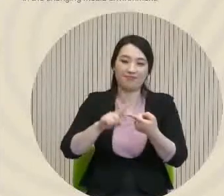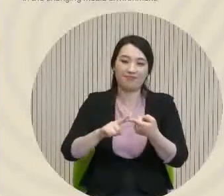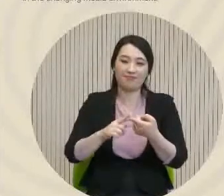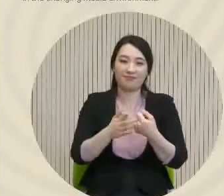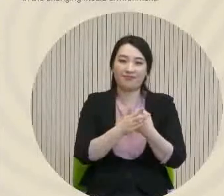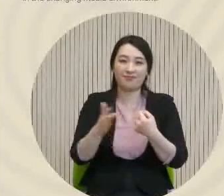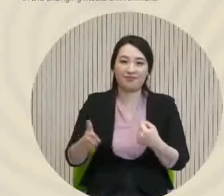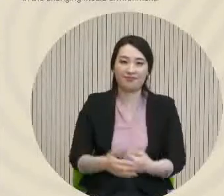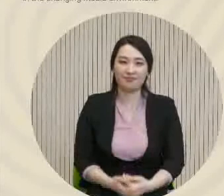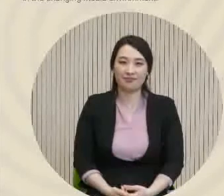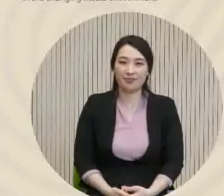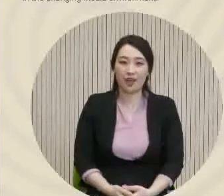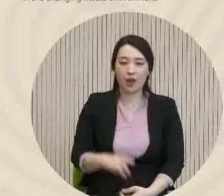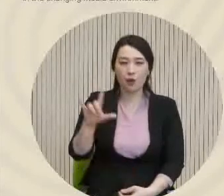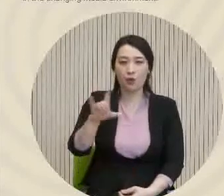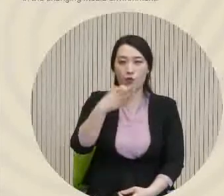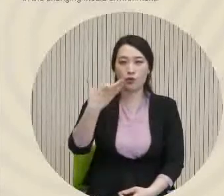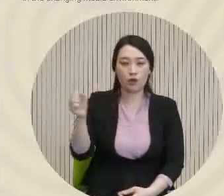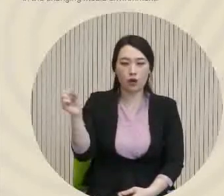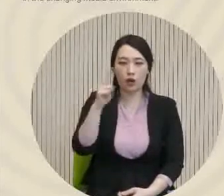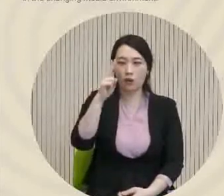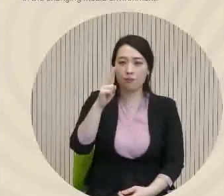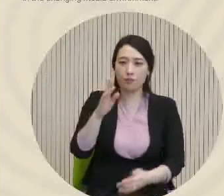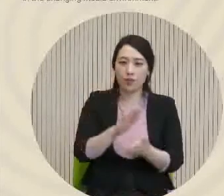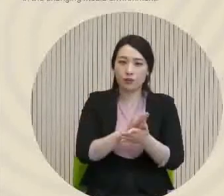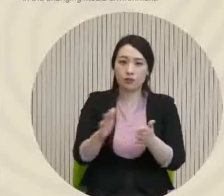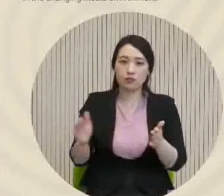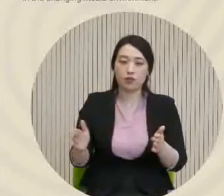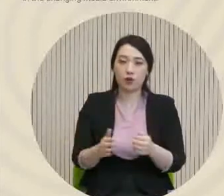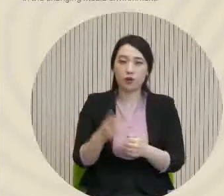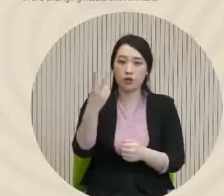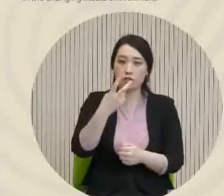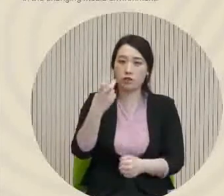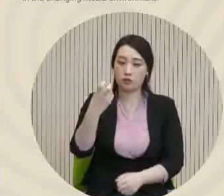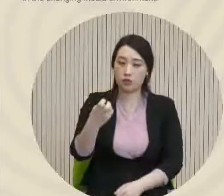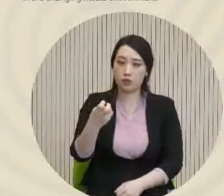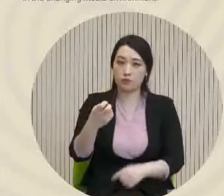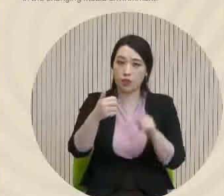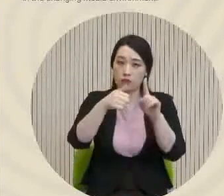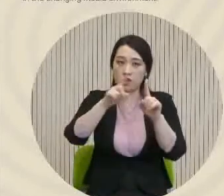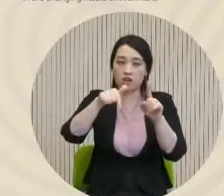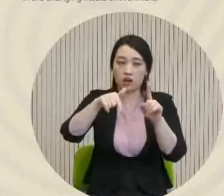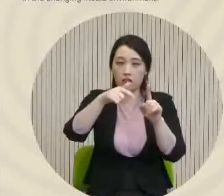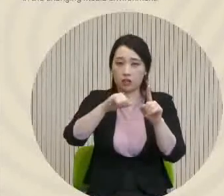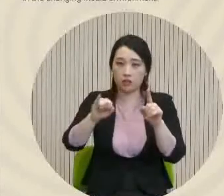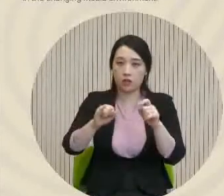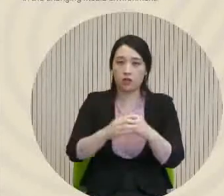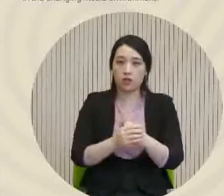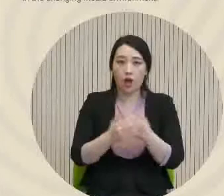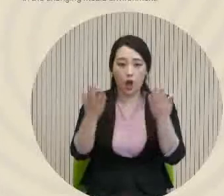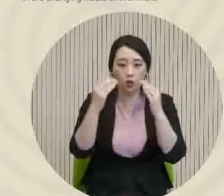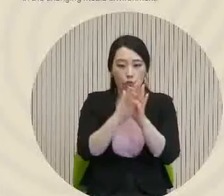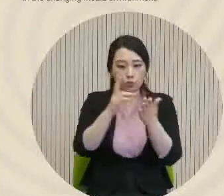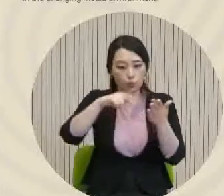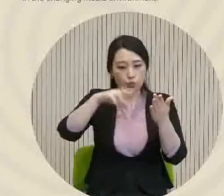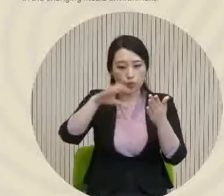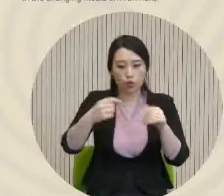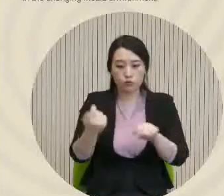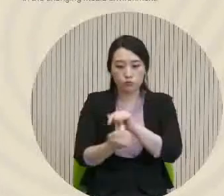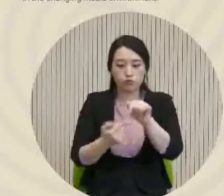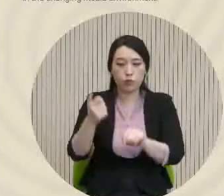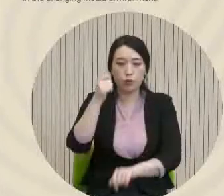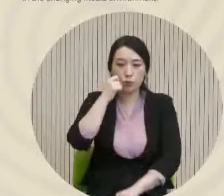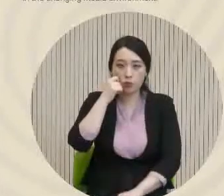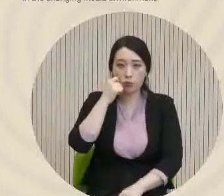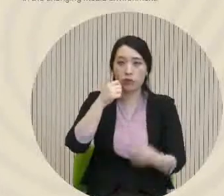in their schools were the hot topic for them. But in the first semester in 2020, all schools